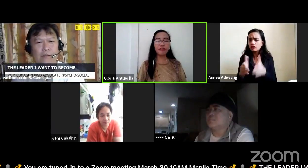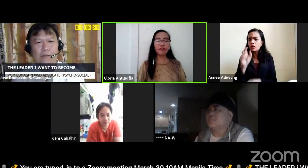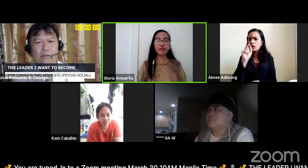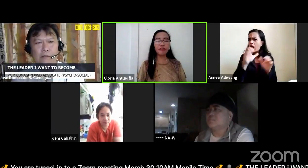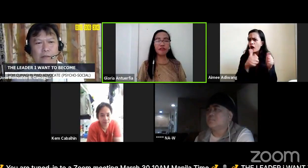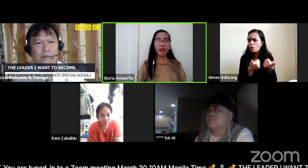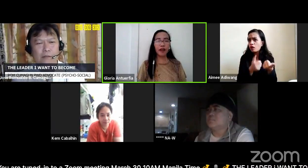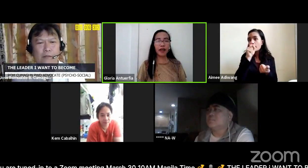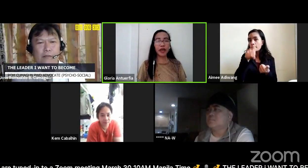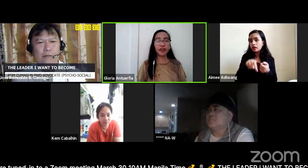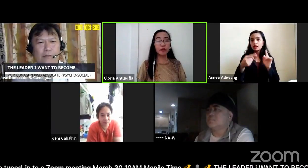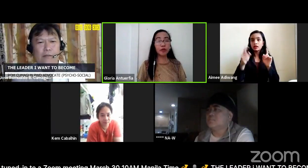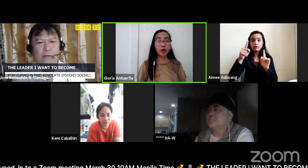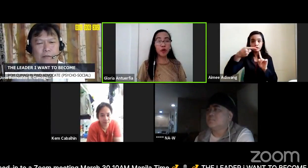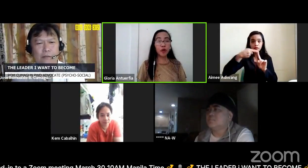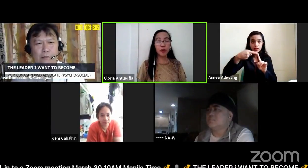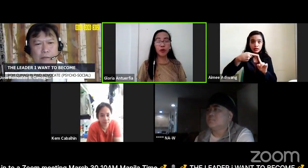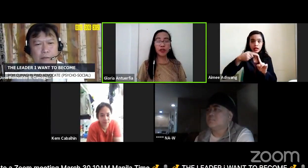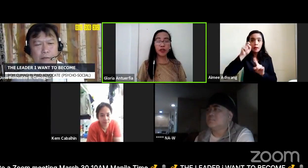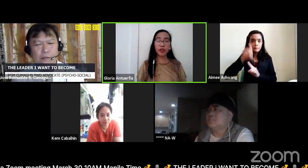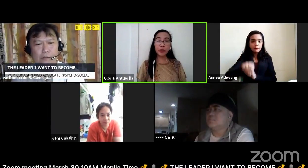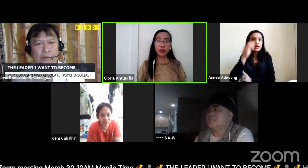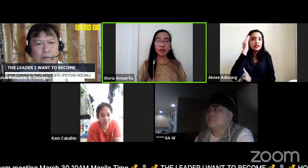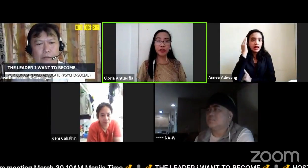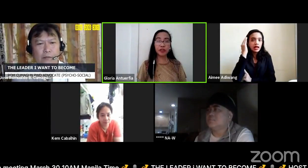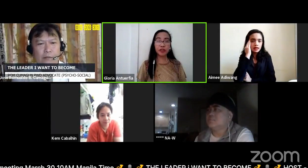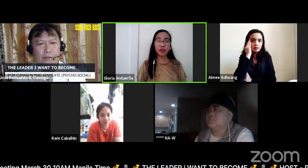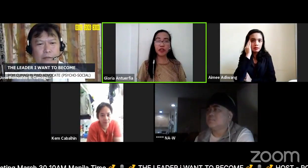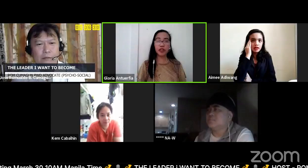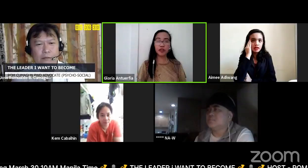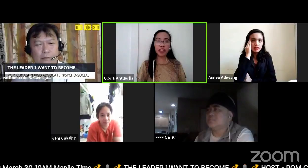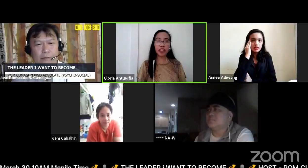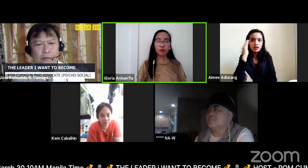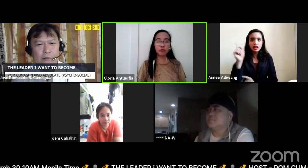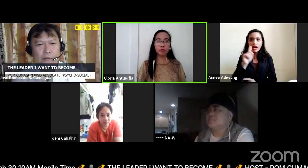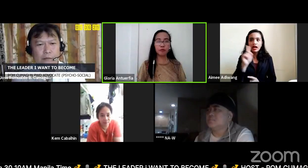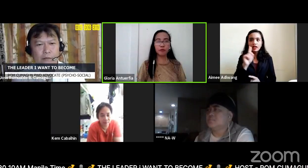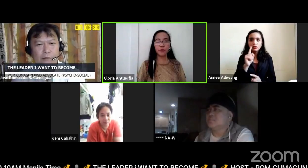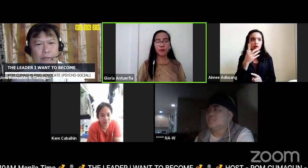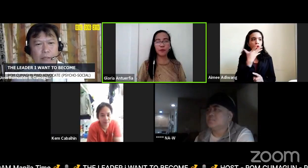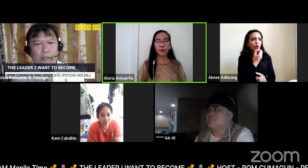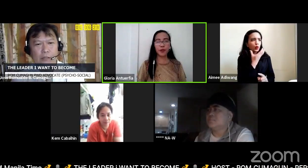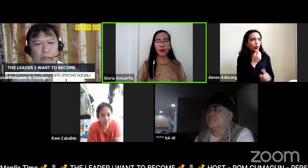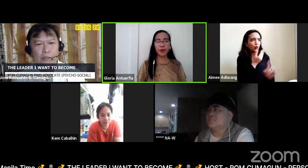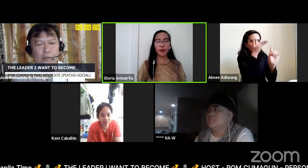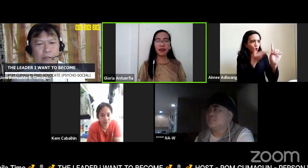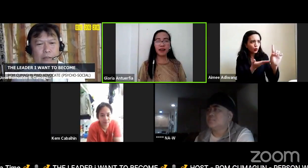know, first of all, you have to know the person what you're talking to.